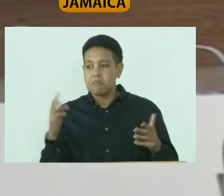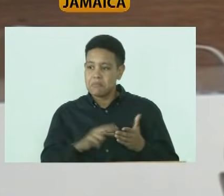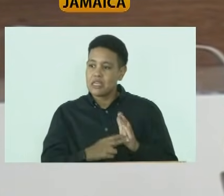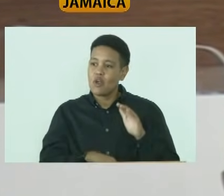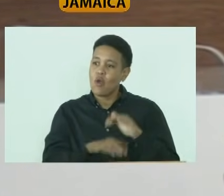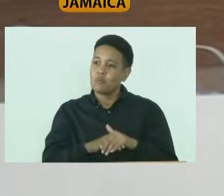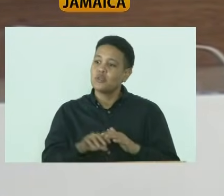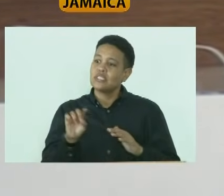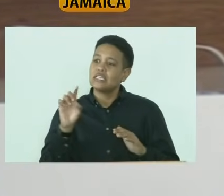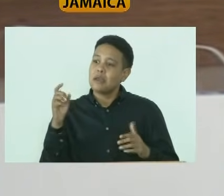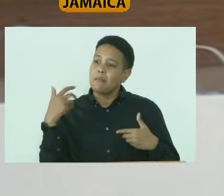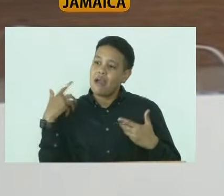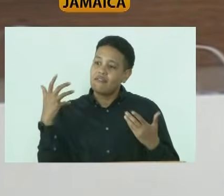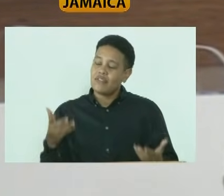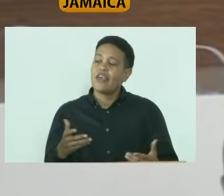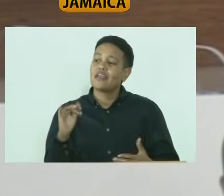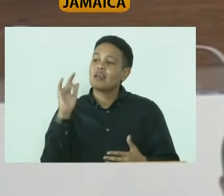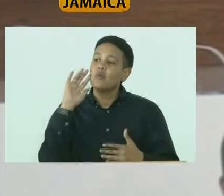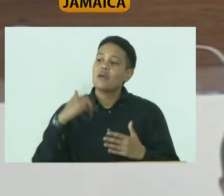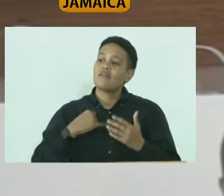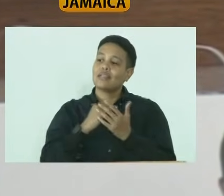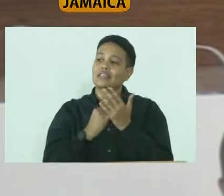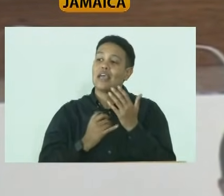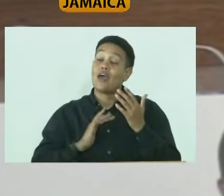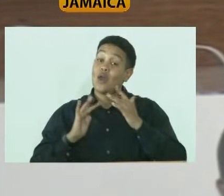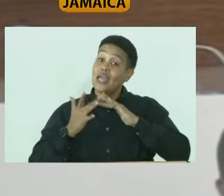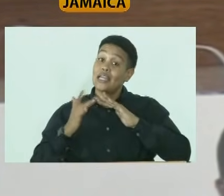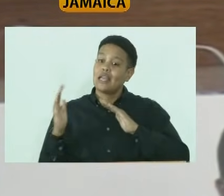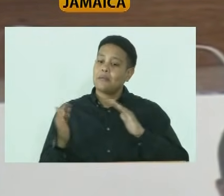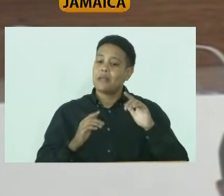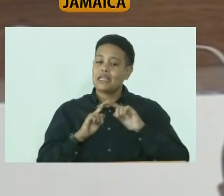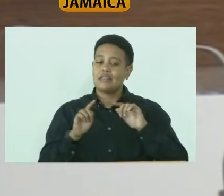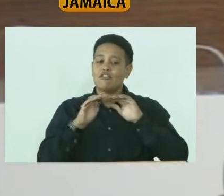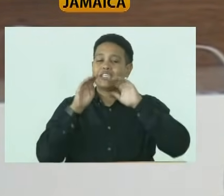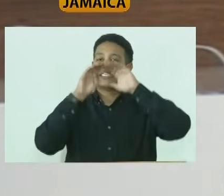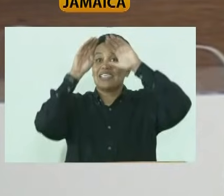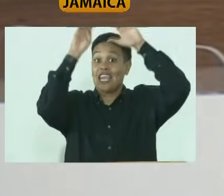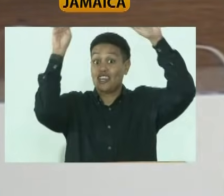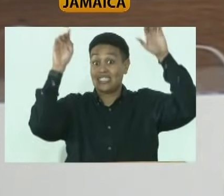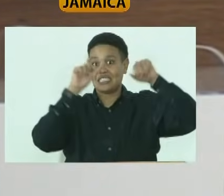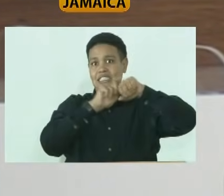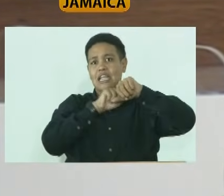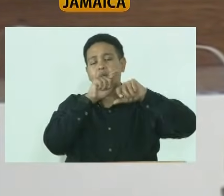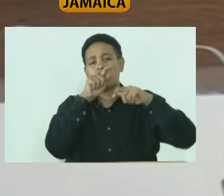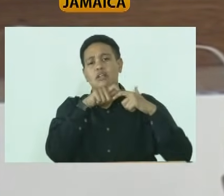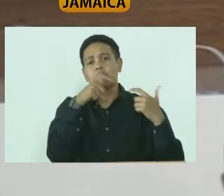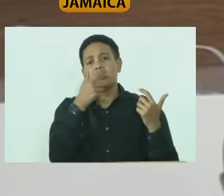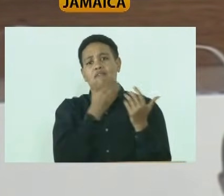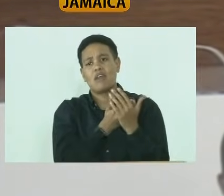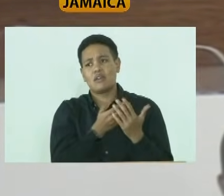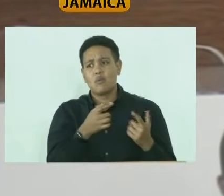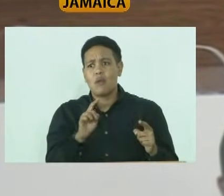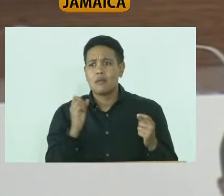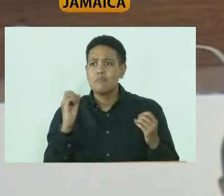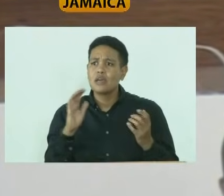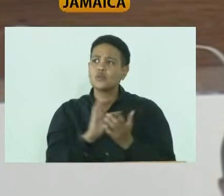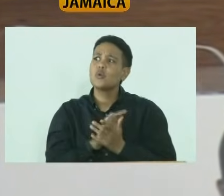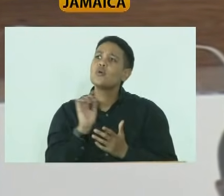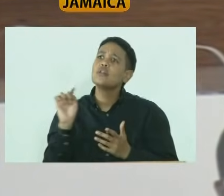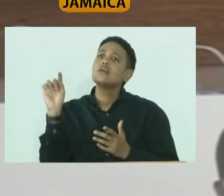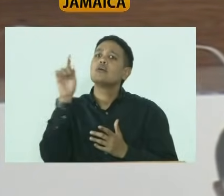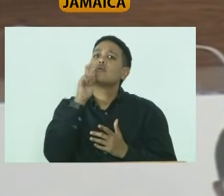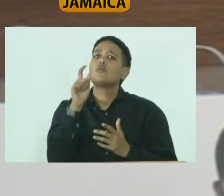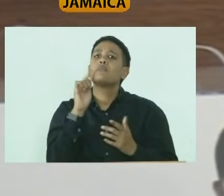this is why we have designed our connectivity plan in tiers. Timing is a very big factor, and so while there are many schools that